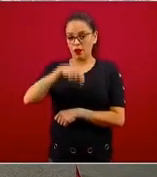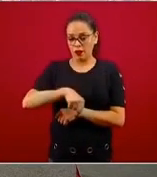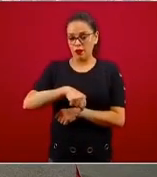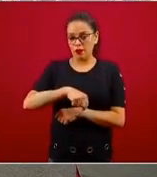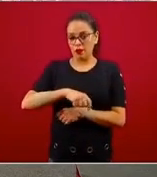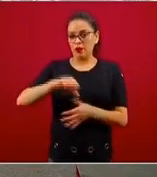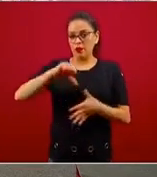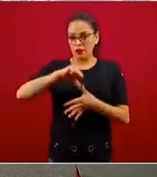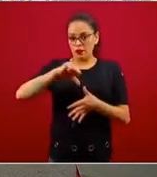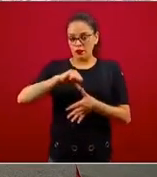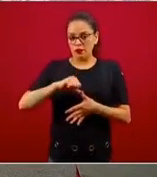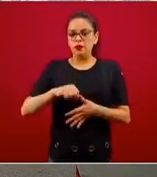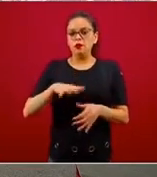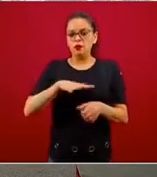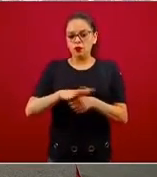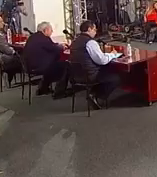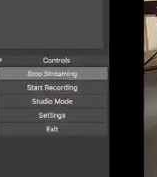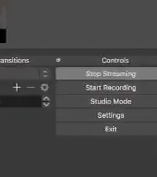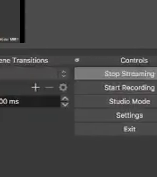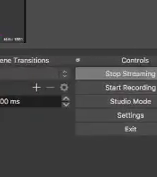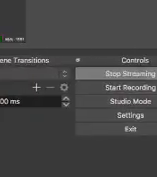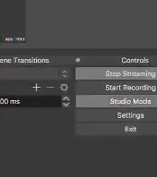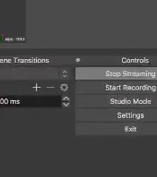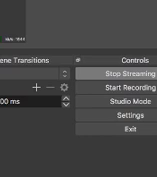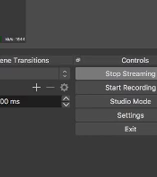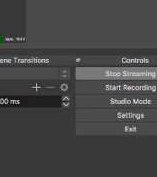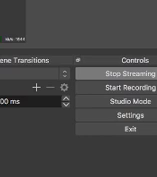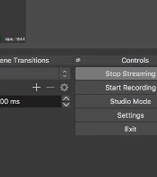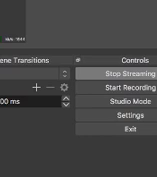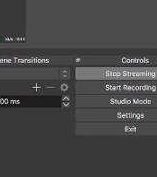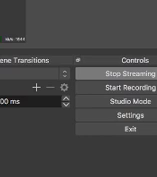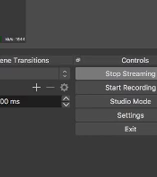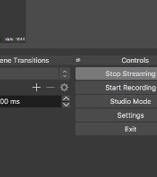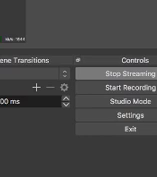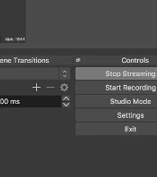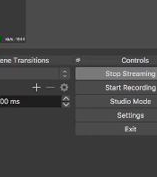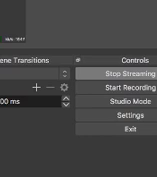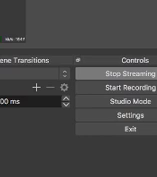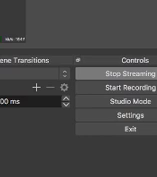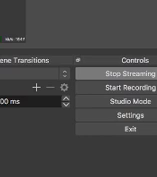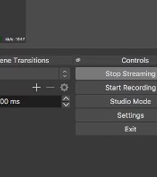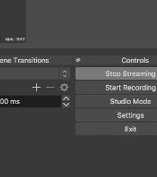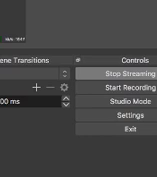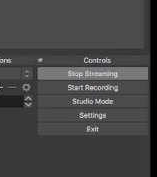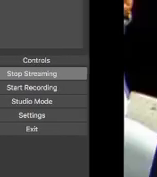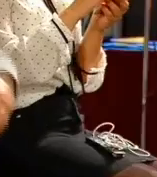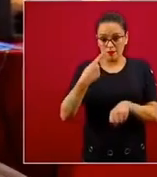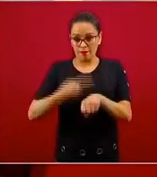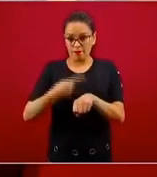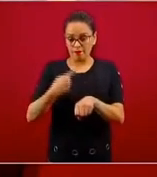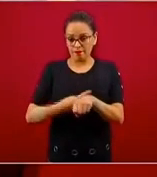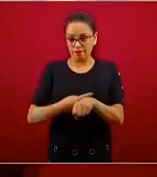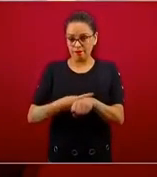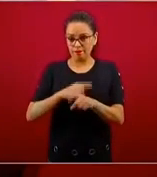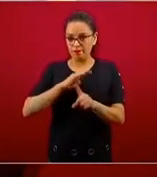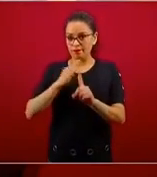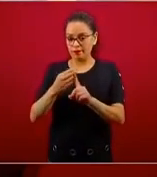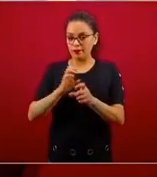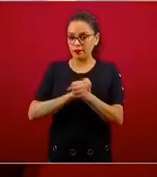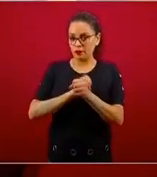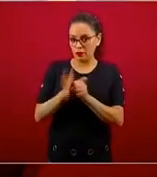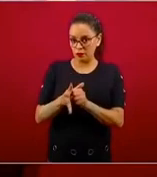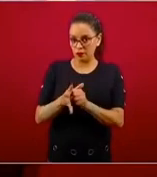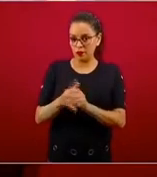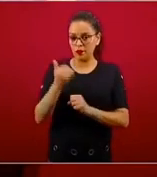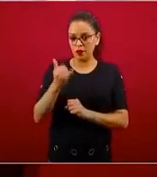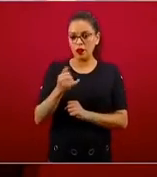the actividades se están Americas haciendo right para no now, what solamente tener la activities are prevención being de esta carried enfermedad out, en particular, not sino just in también terms of no this perder la virus, protección